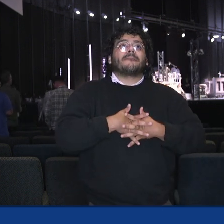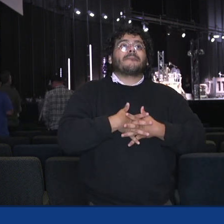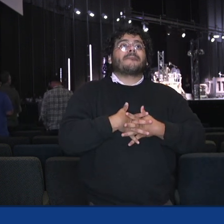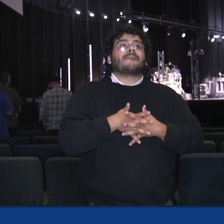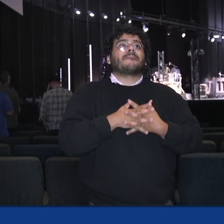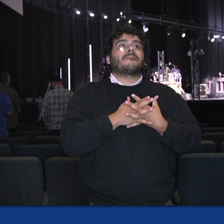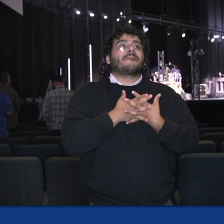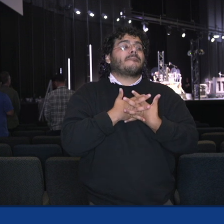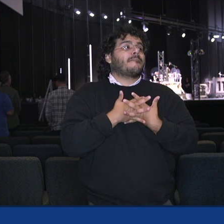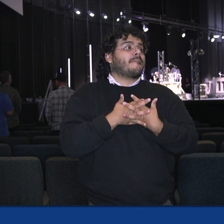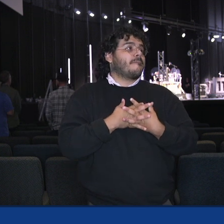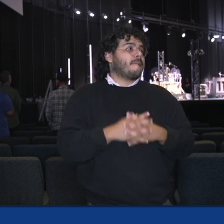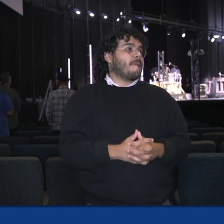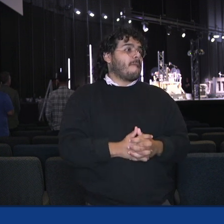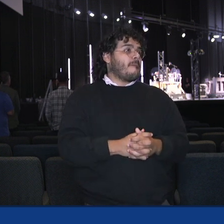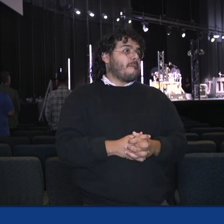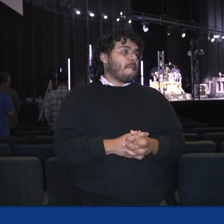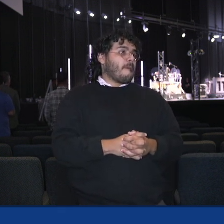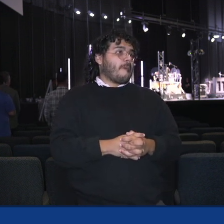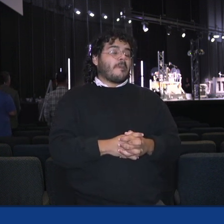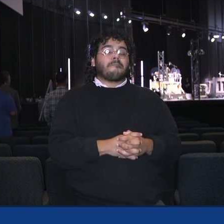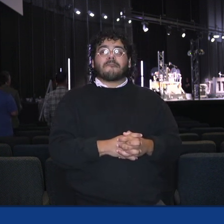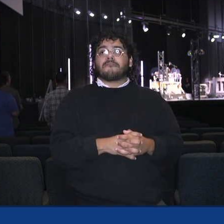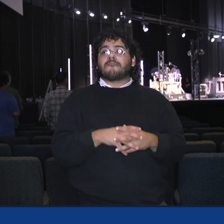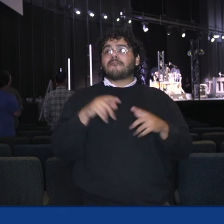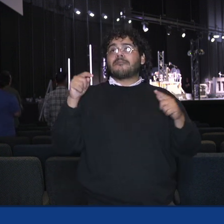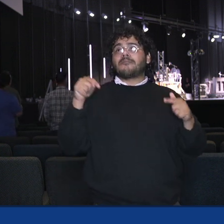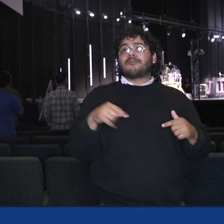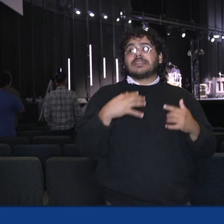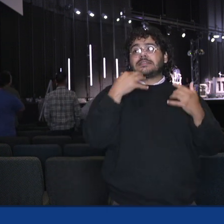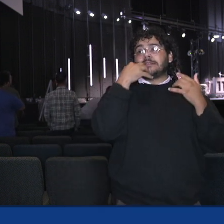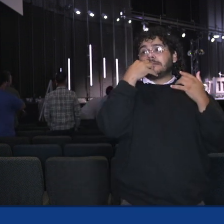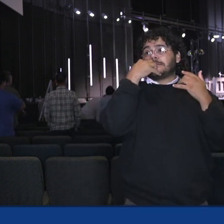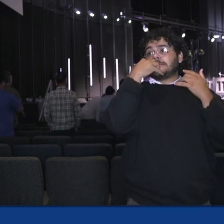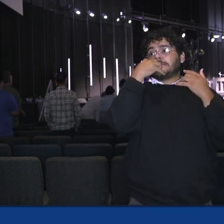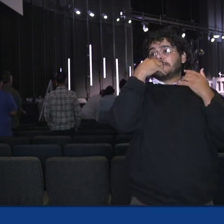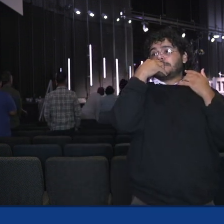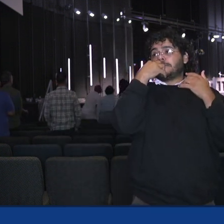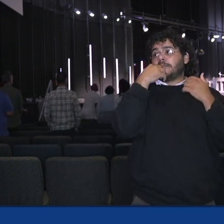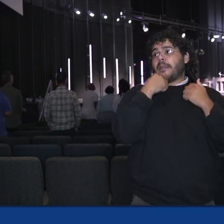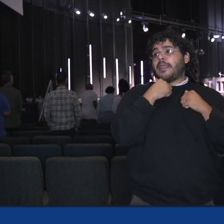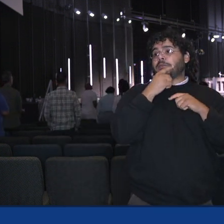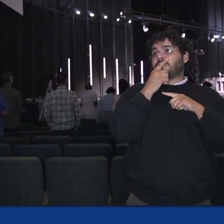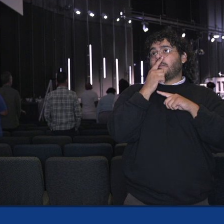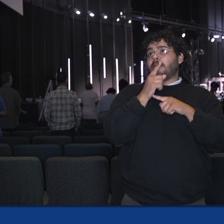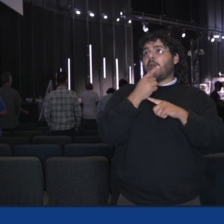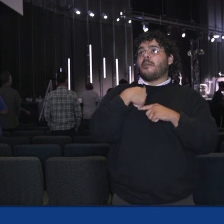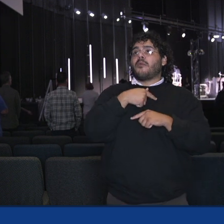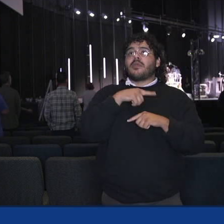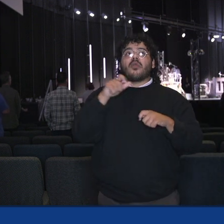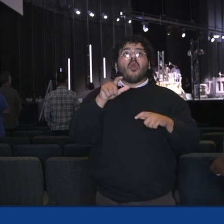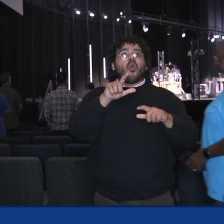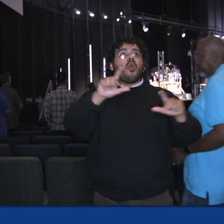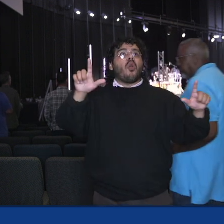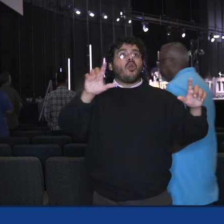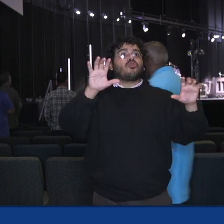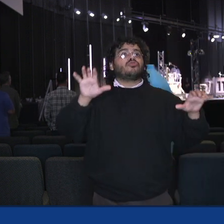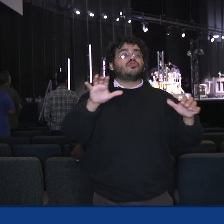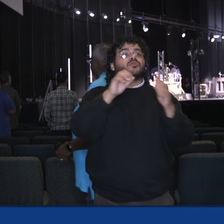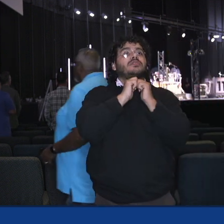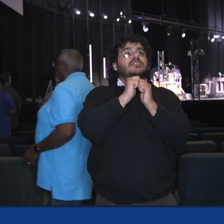Now, this is a really special moment that we all get to take together as we remember